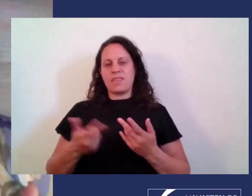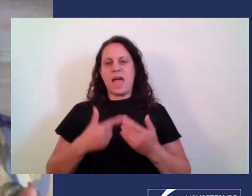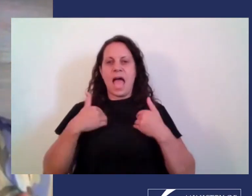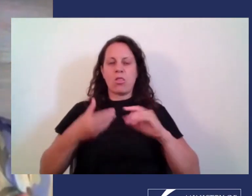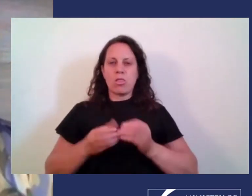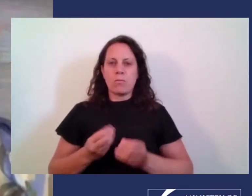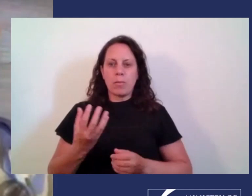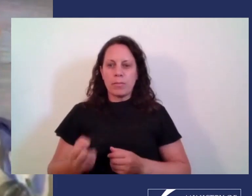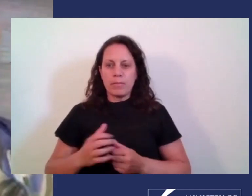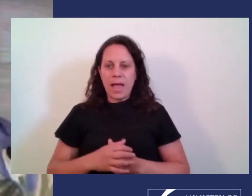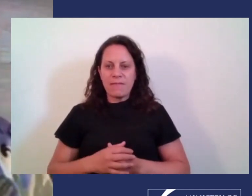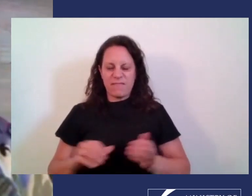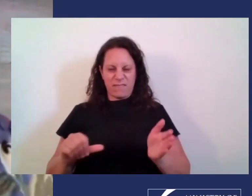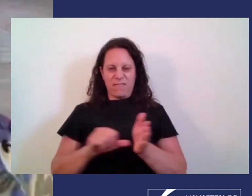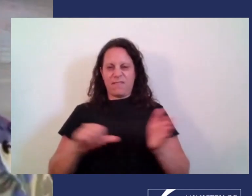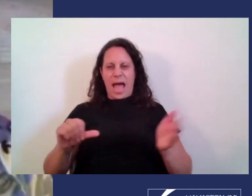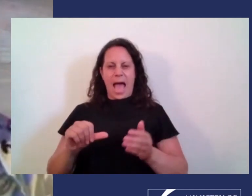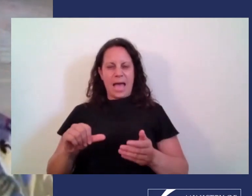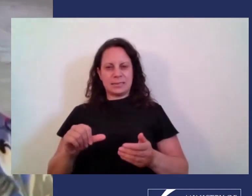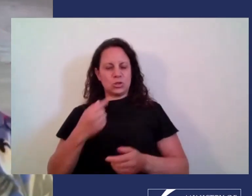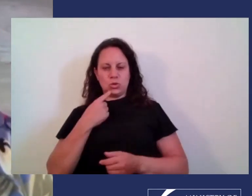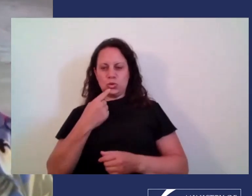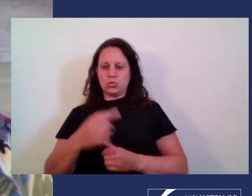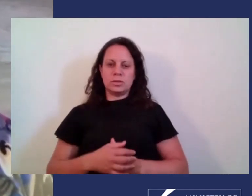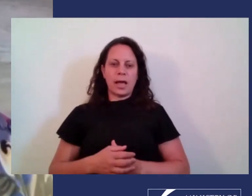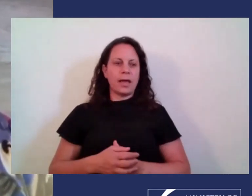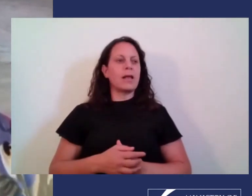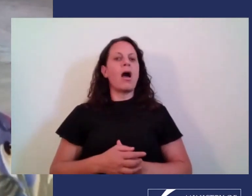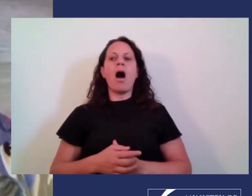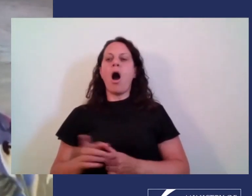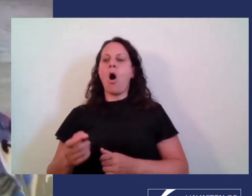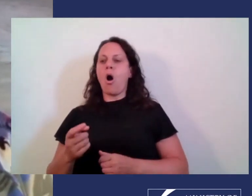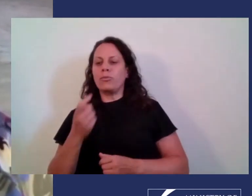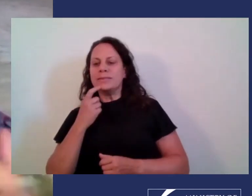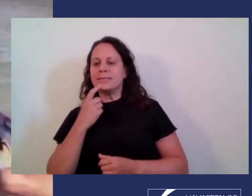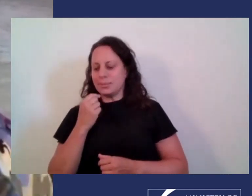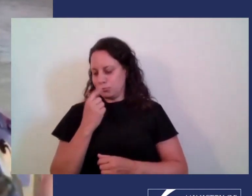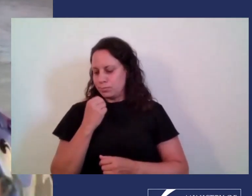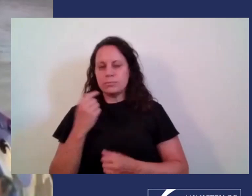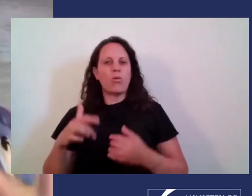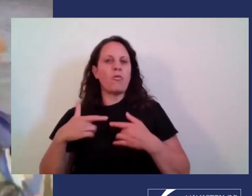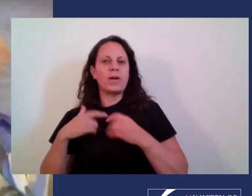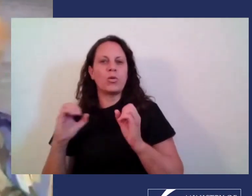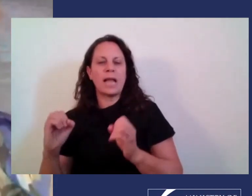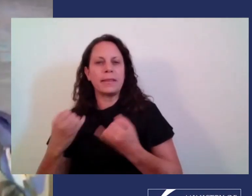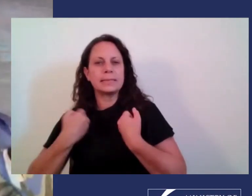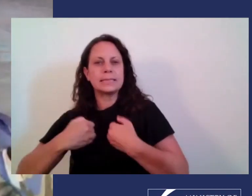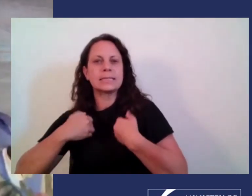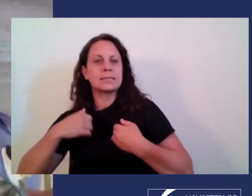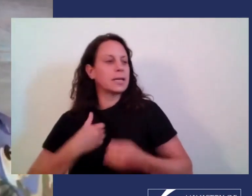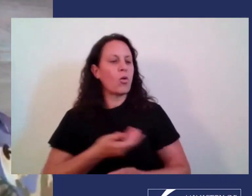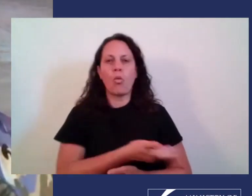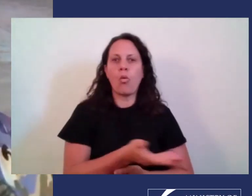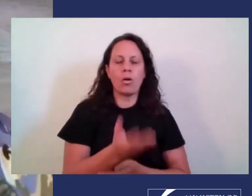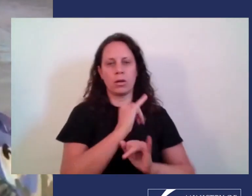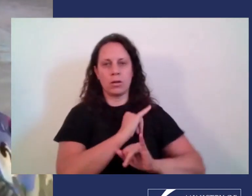it's hard to pick out the ones who are going to have a more challenging course. So yes, there may be some that do have